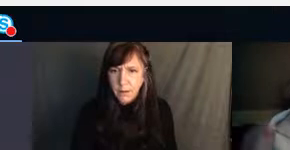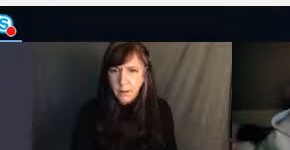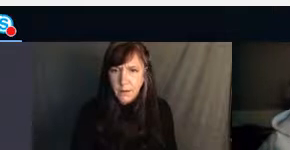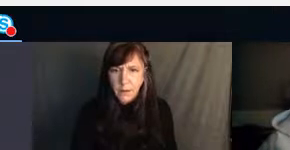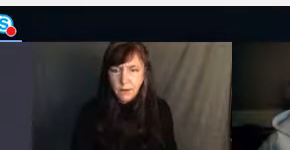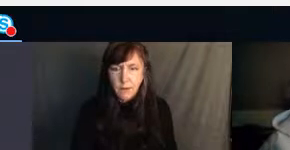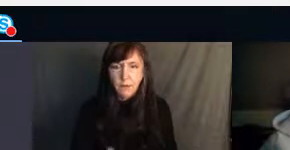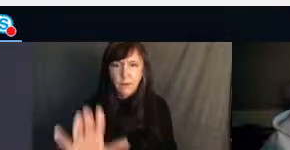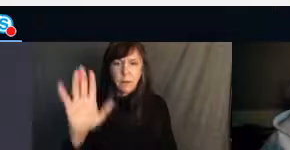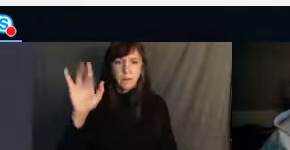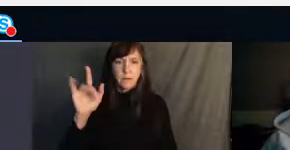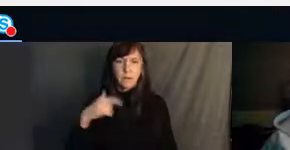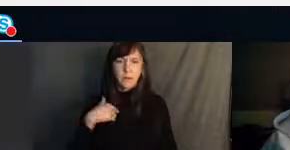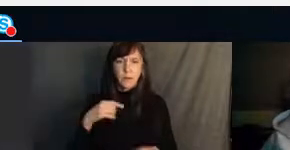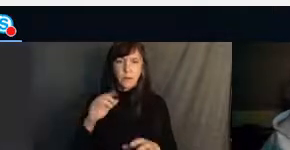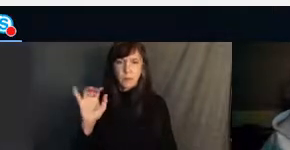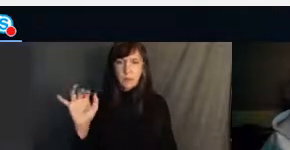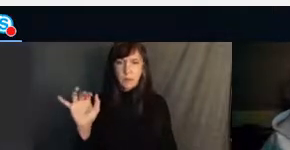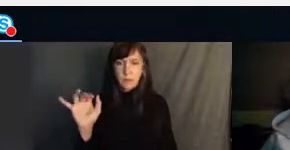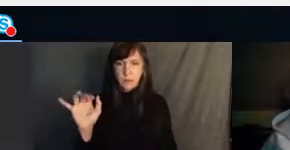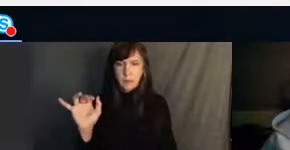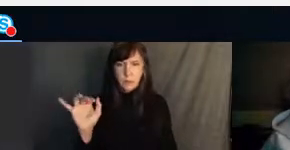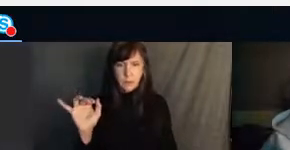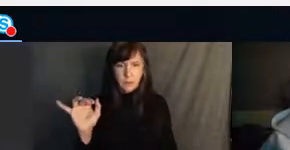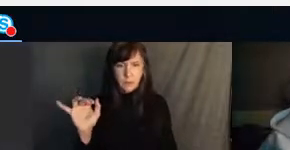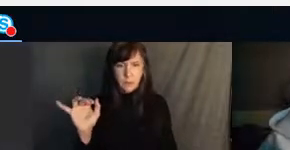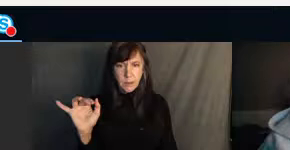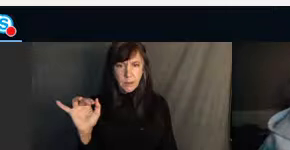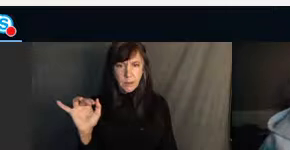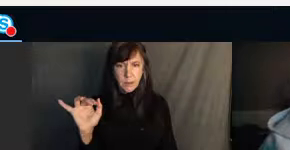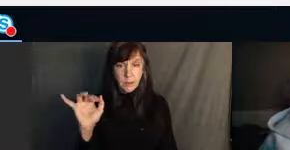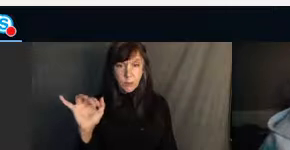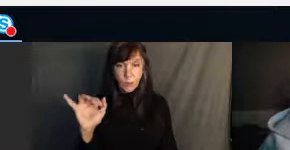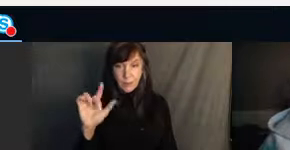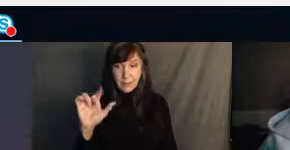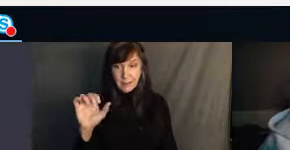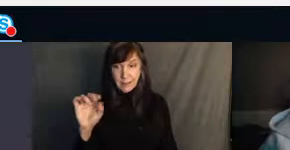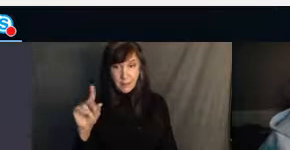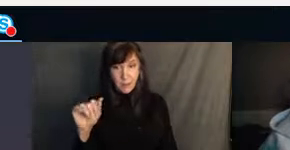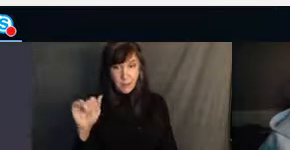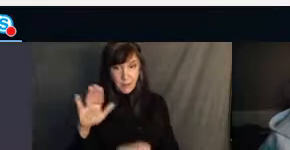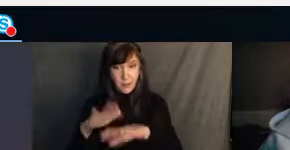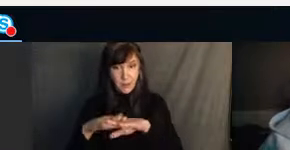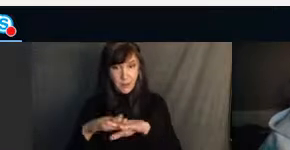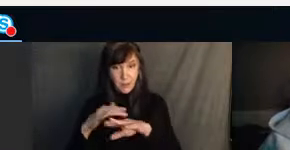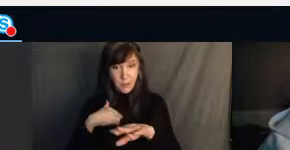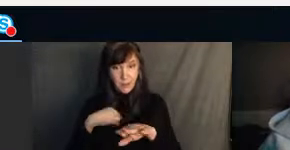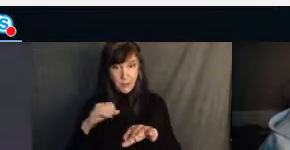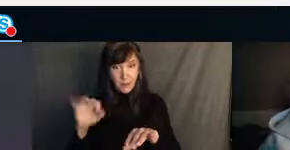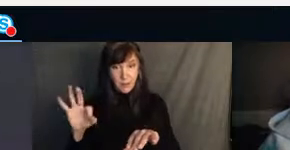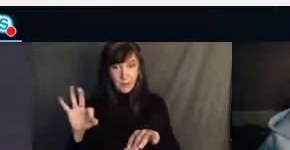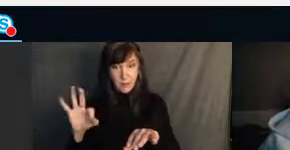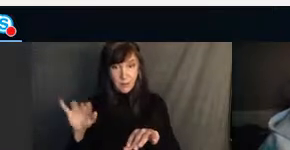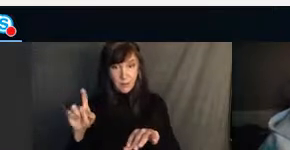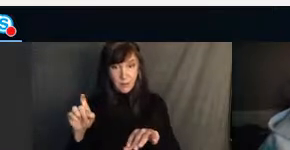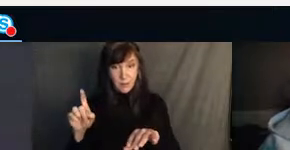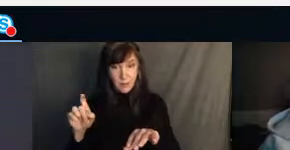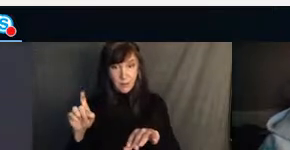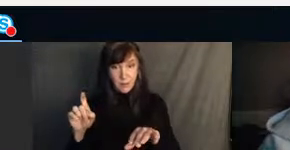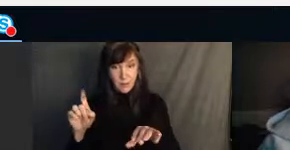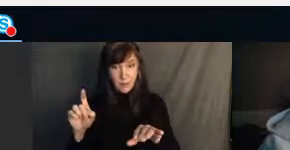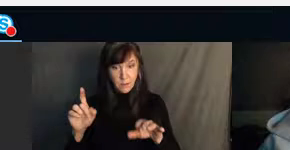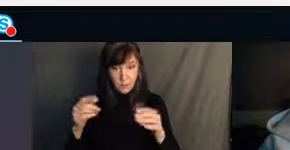And then similar to that, these are some takeaways and conclusions we found um, during the survey, and things that we really